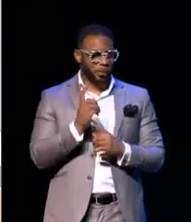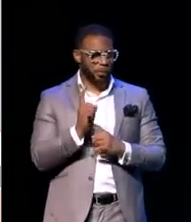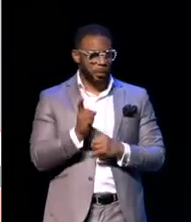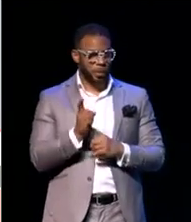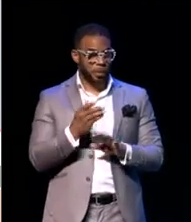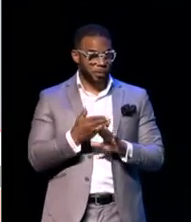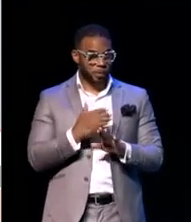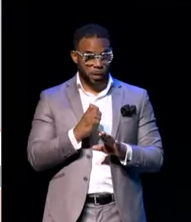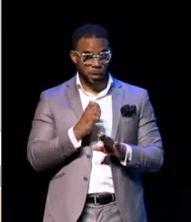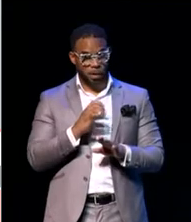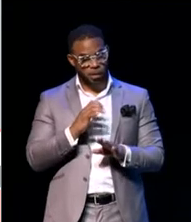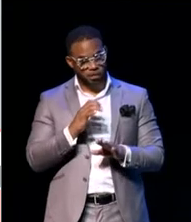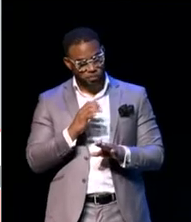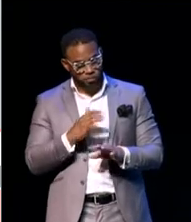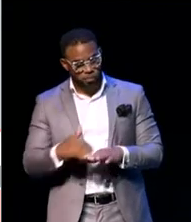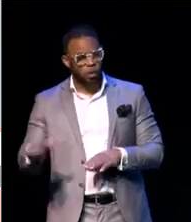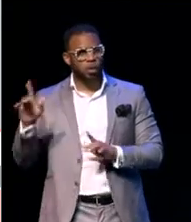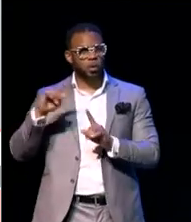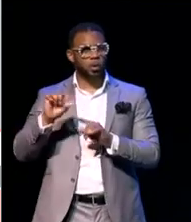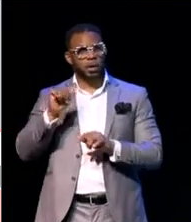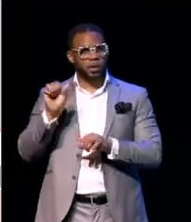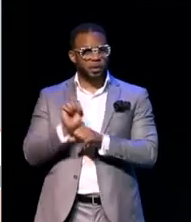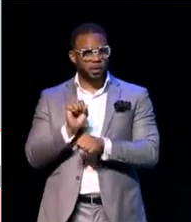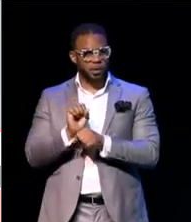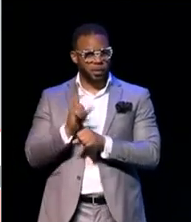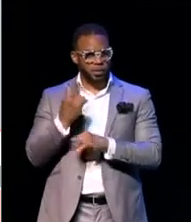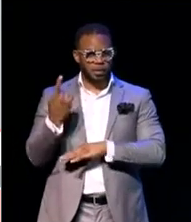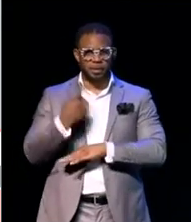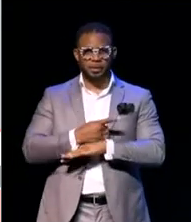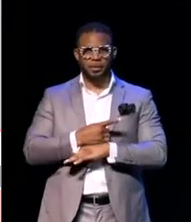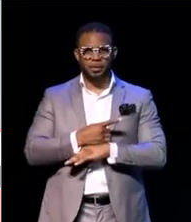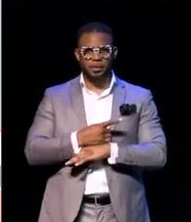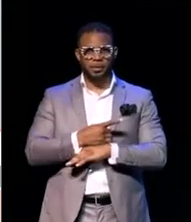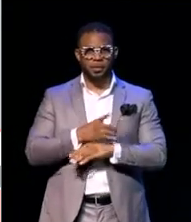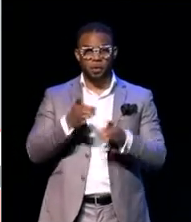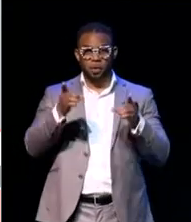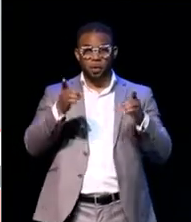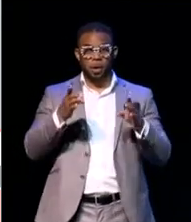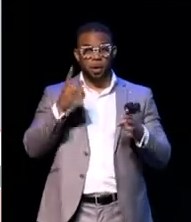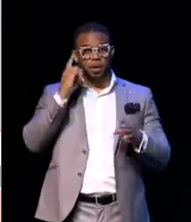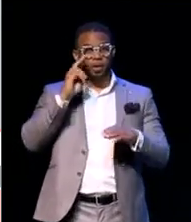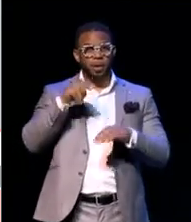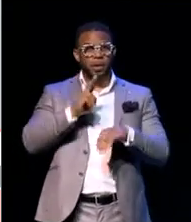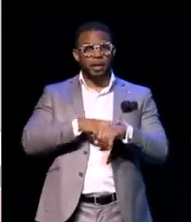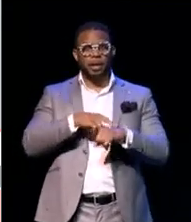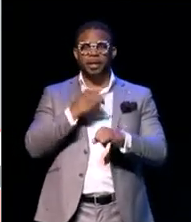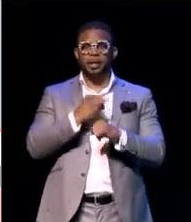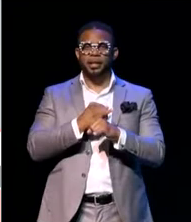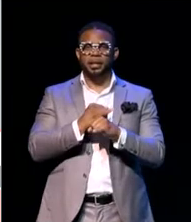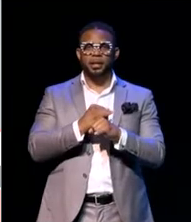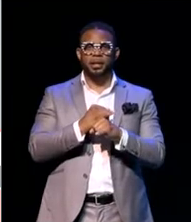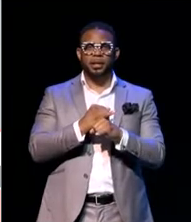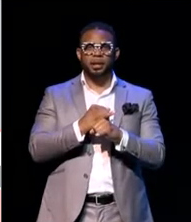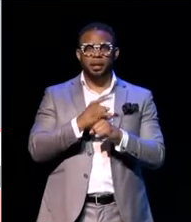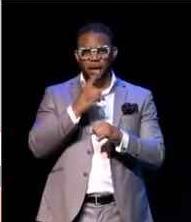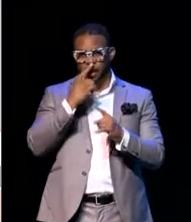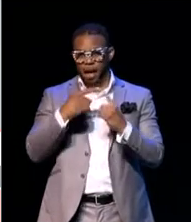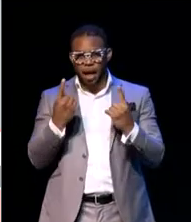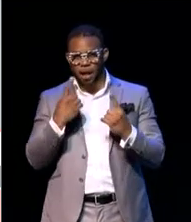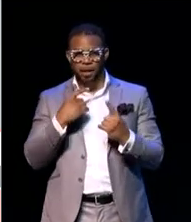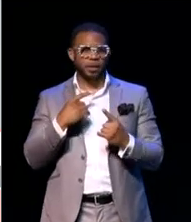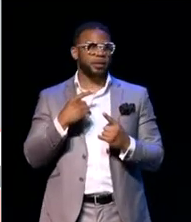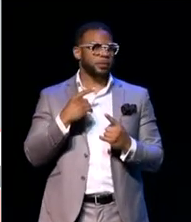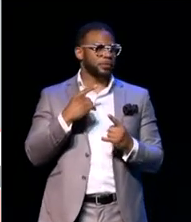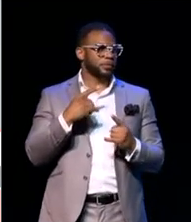minutes before he goes on to his other work of the day, the director of the National Institute of Allergy and